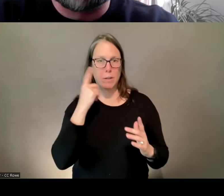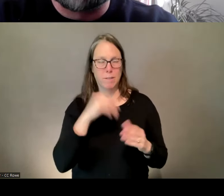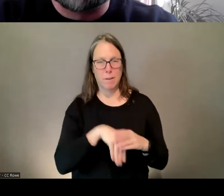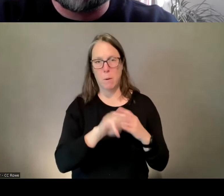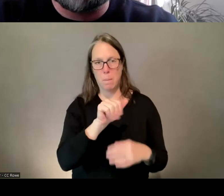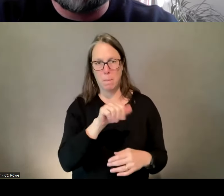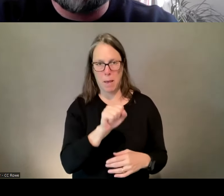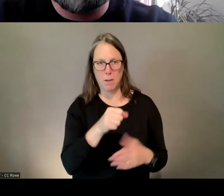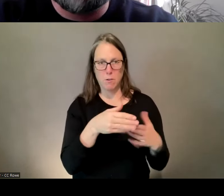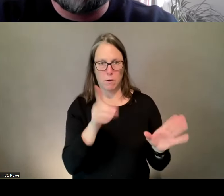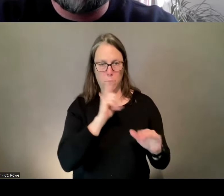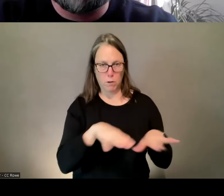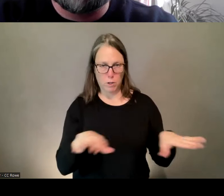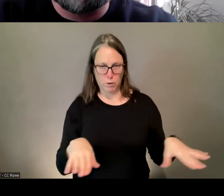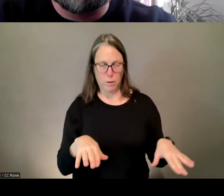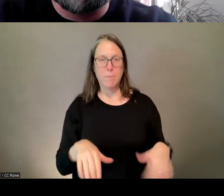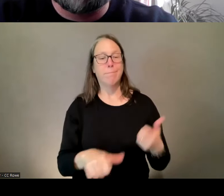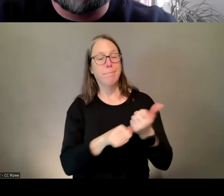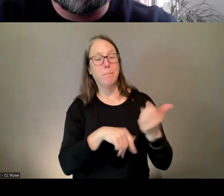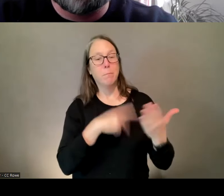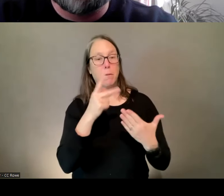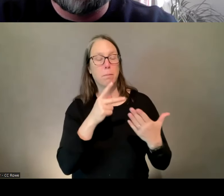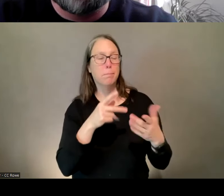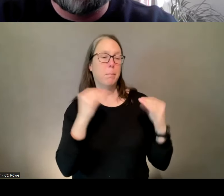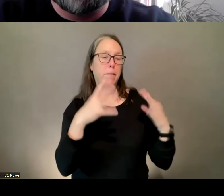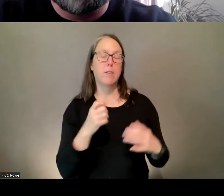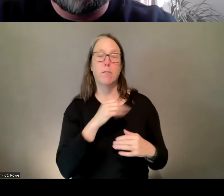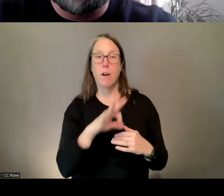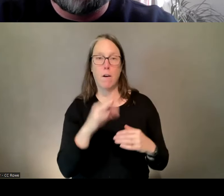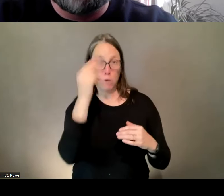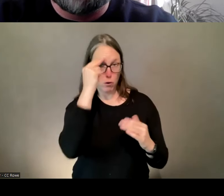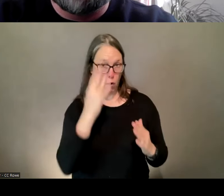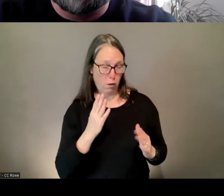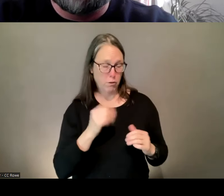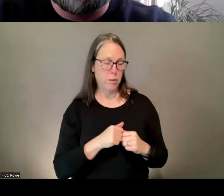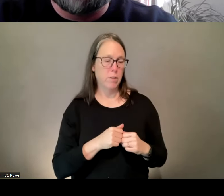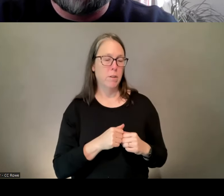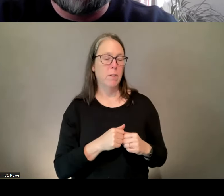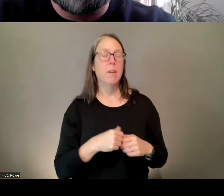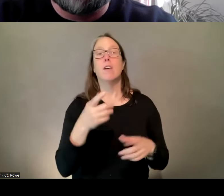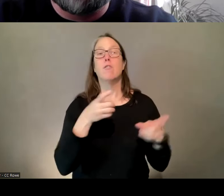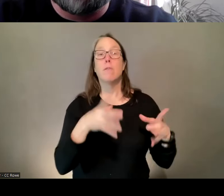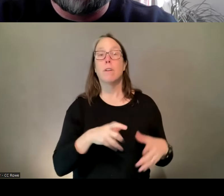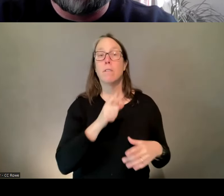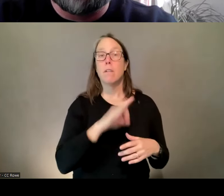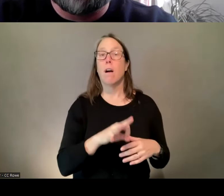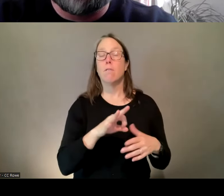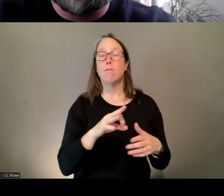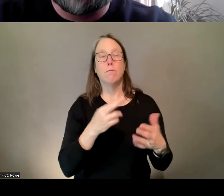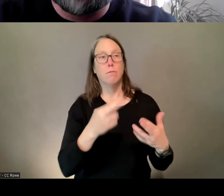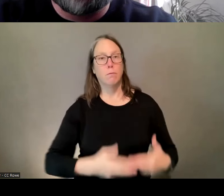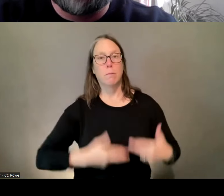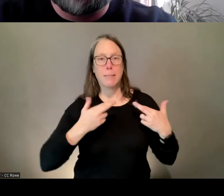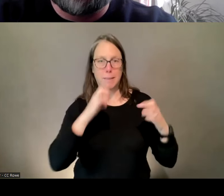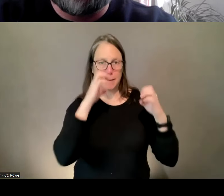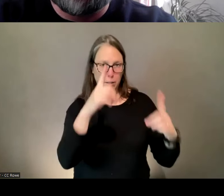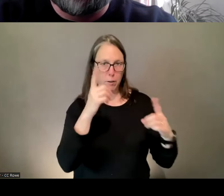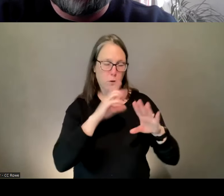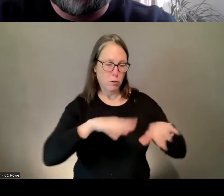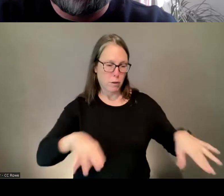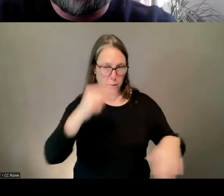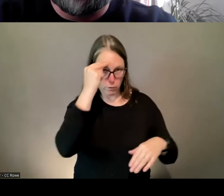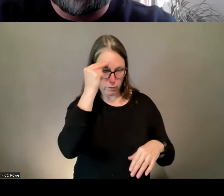He is an assistant professor in neurology, the director of resident education for child neurology, and co-director